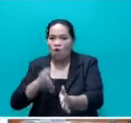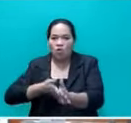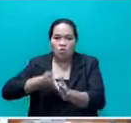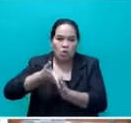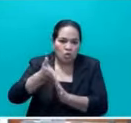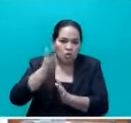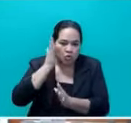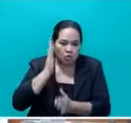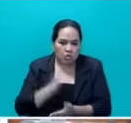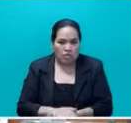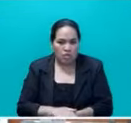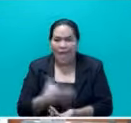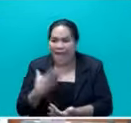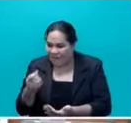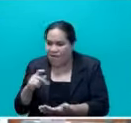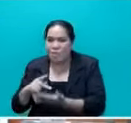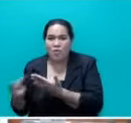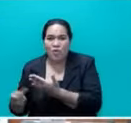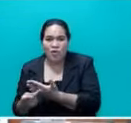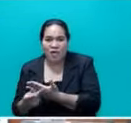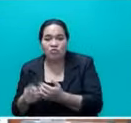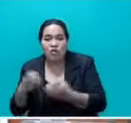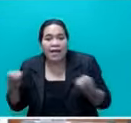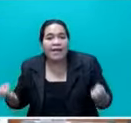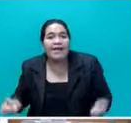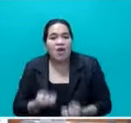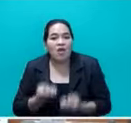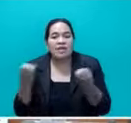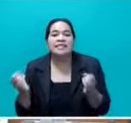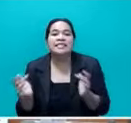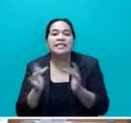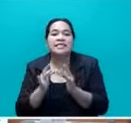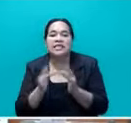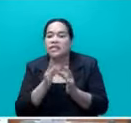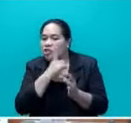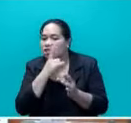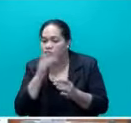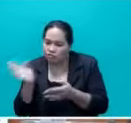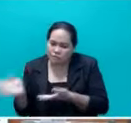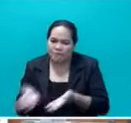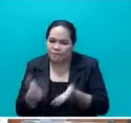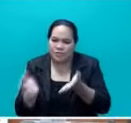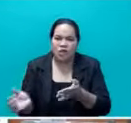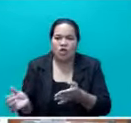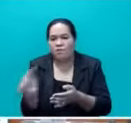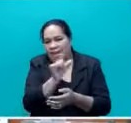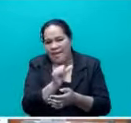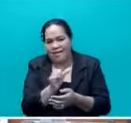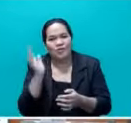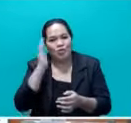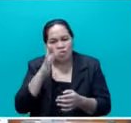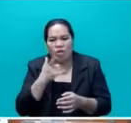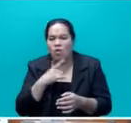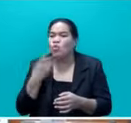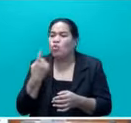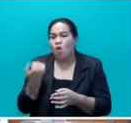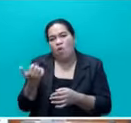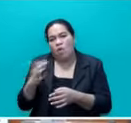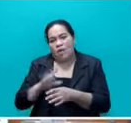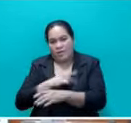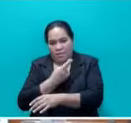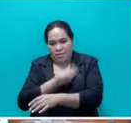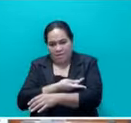in fact a program to try and get single girls to actually go back to school who've actually fallen pregnant. So it's a